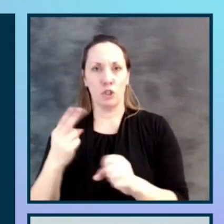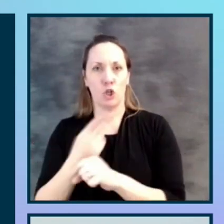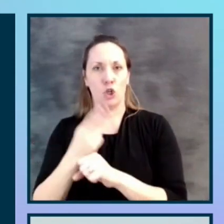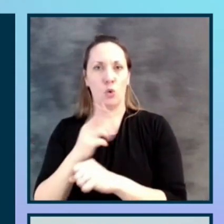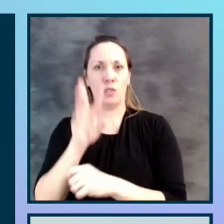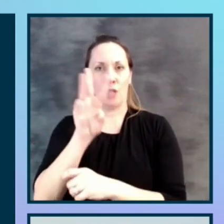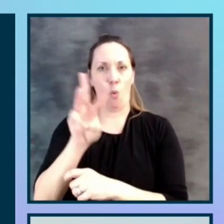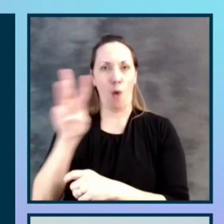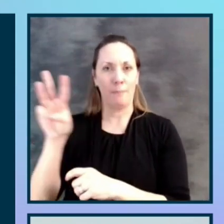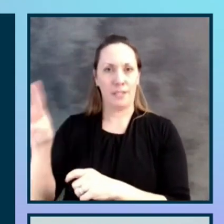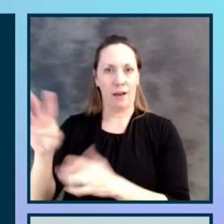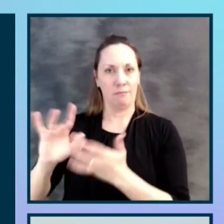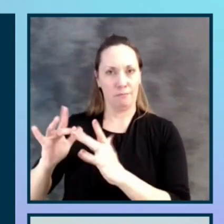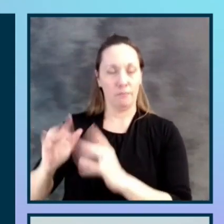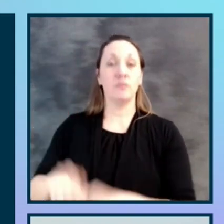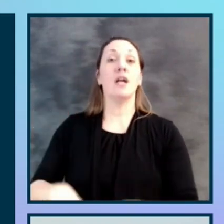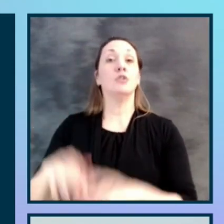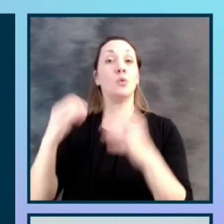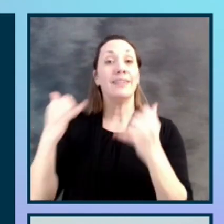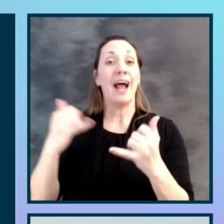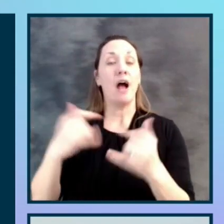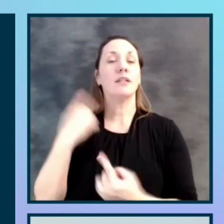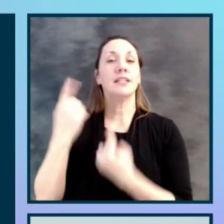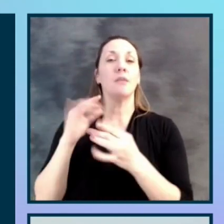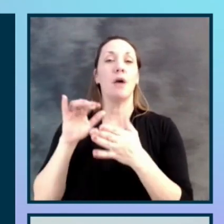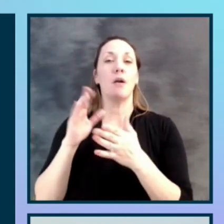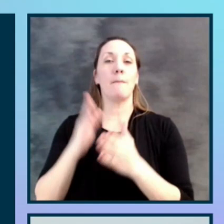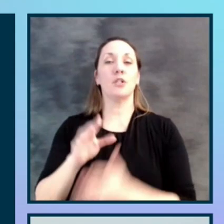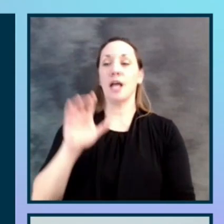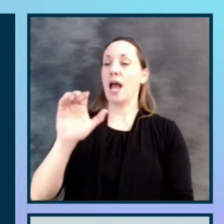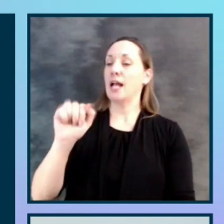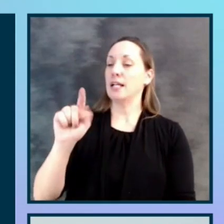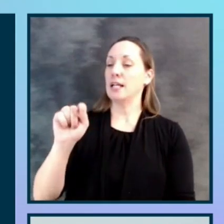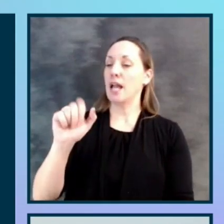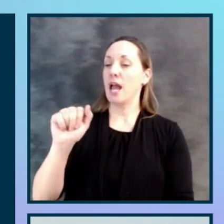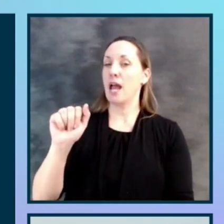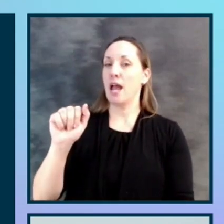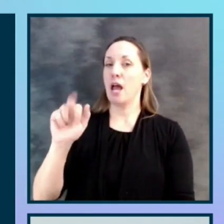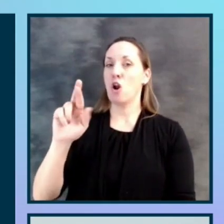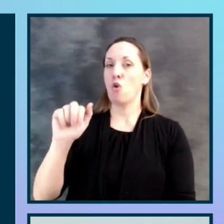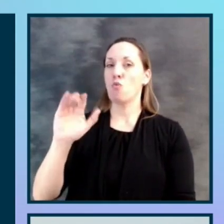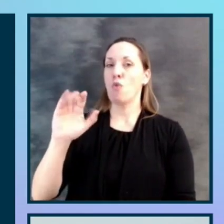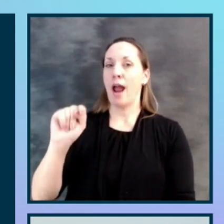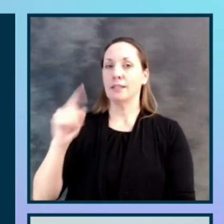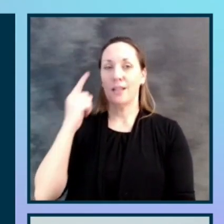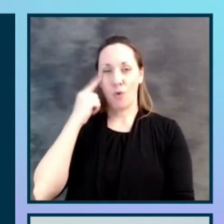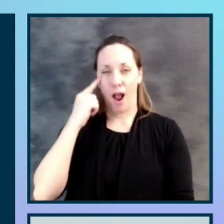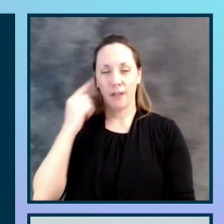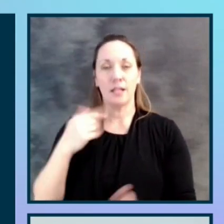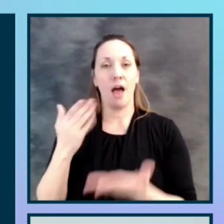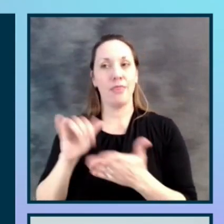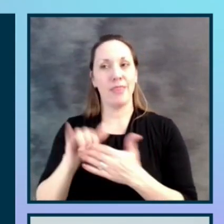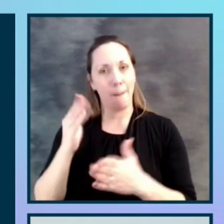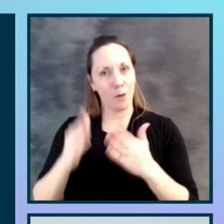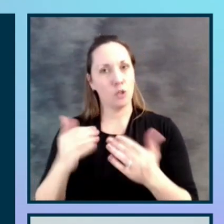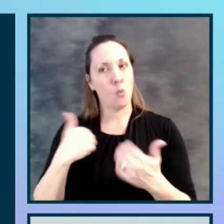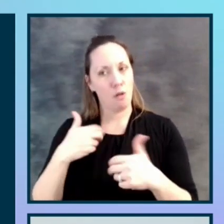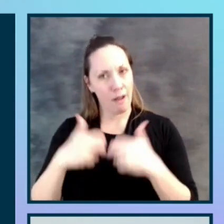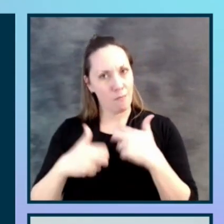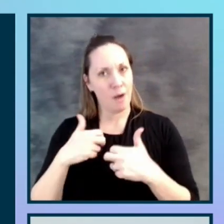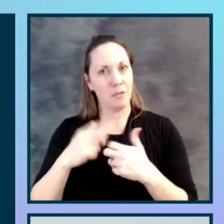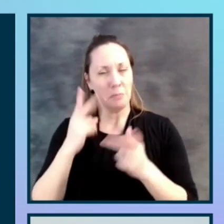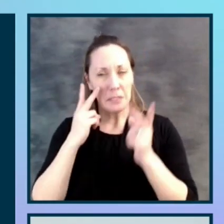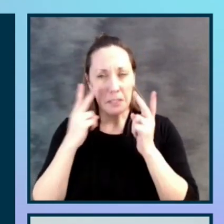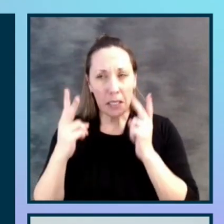Now, let's think about a person who has cataract. This person will have difficulty seeing and interacting